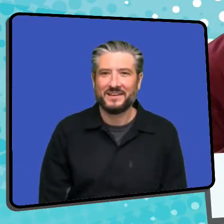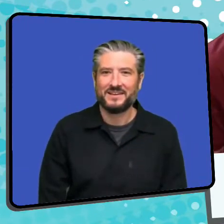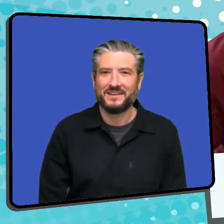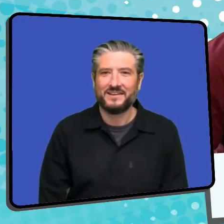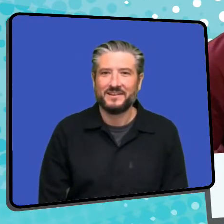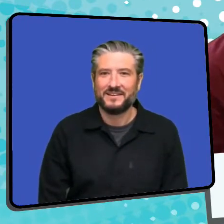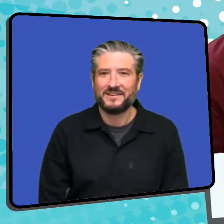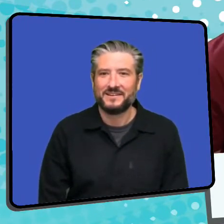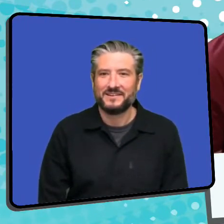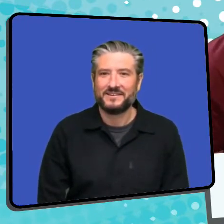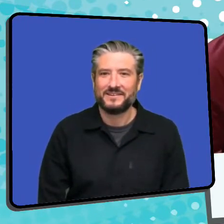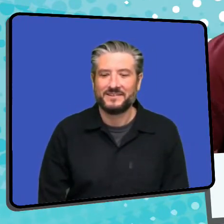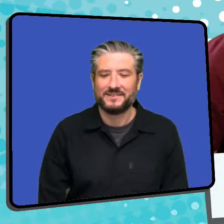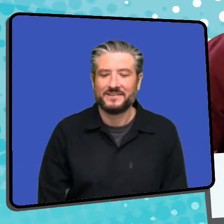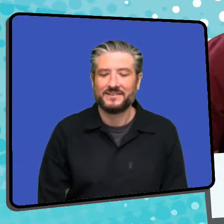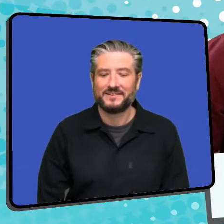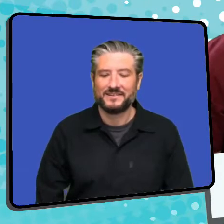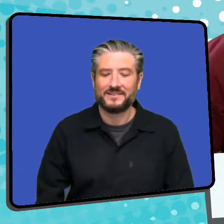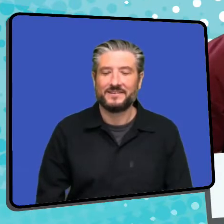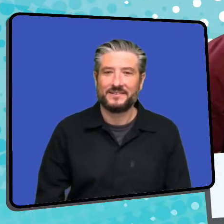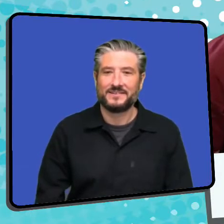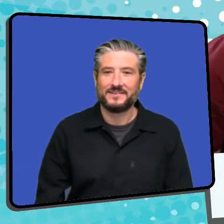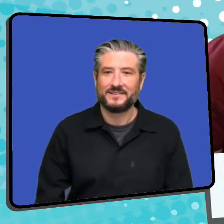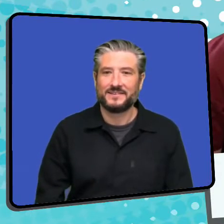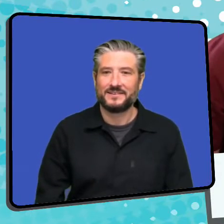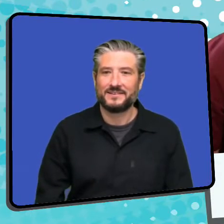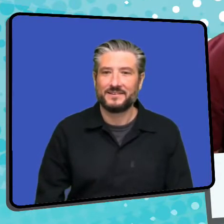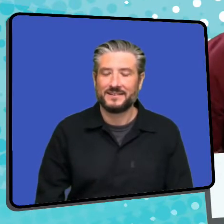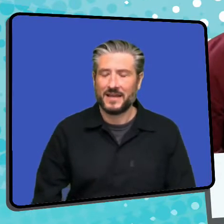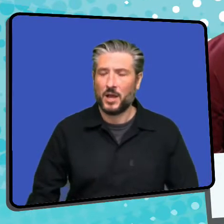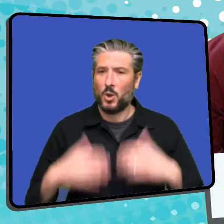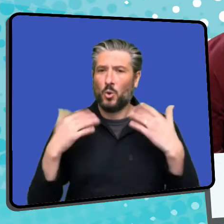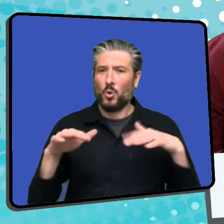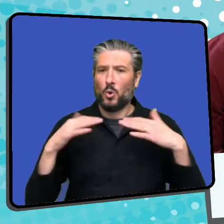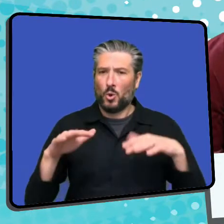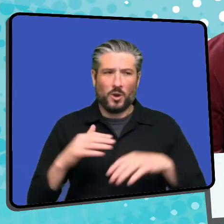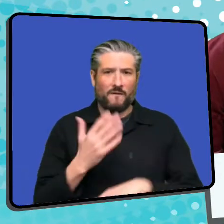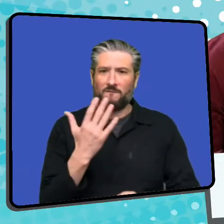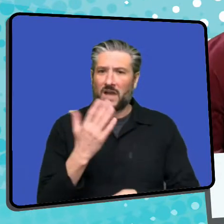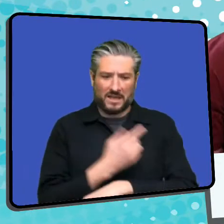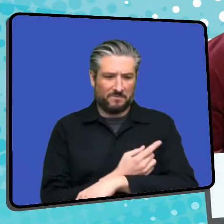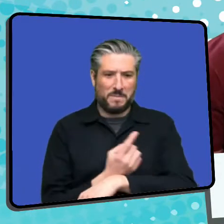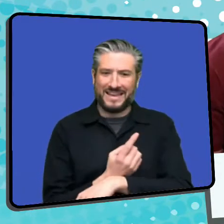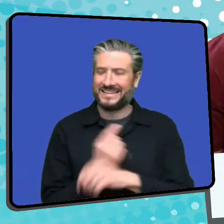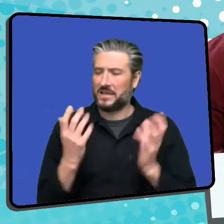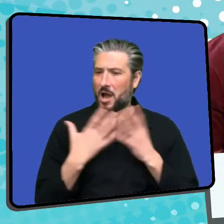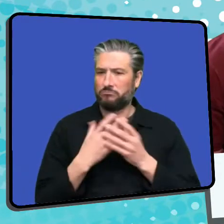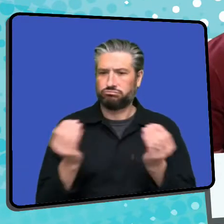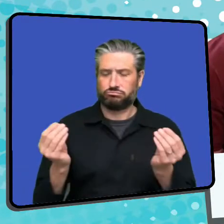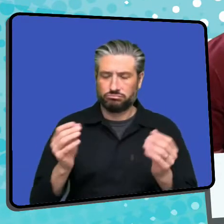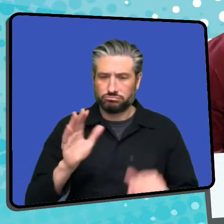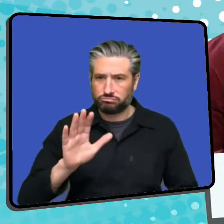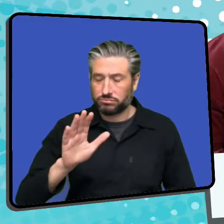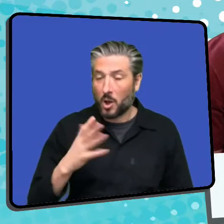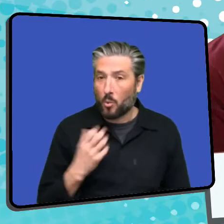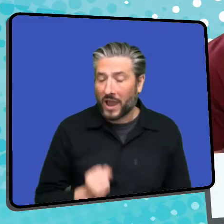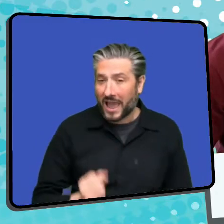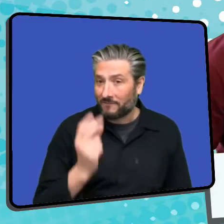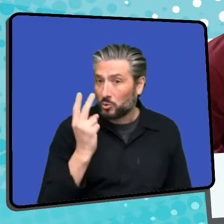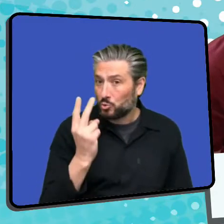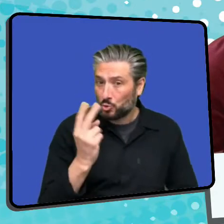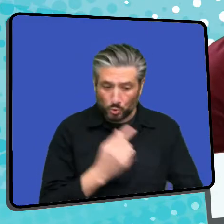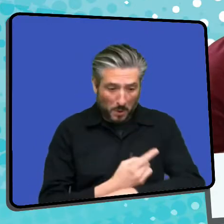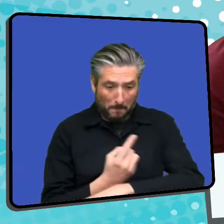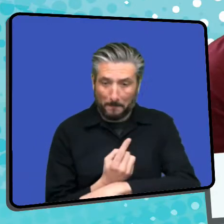Cool. So that went by very, very fast. So we have 2 more things, and we have 2 minutes to share them with you before